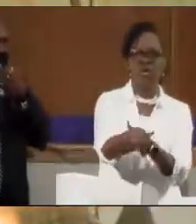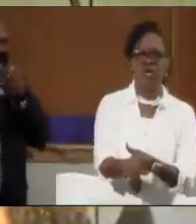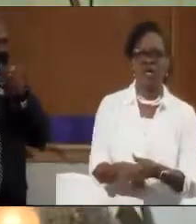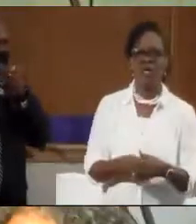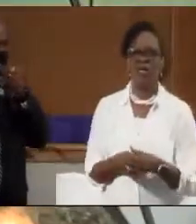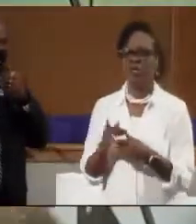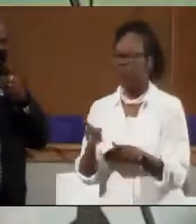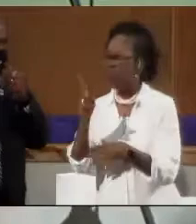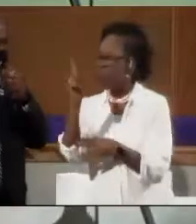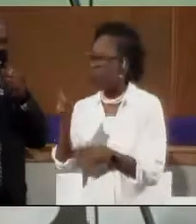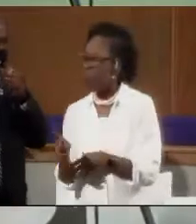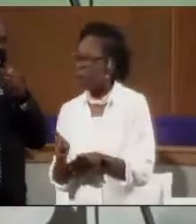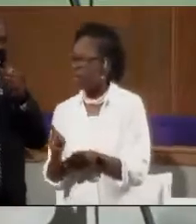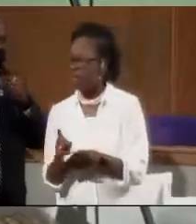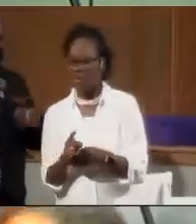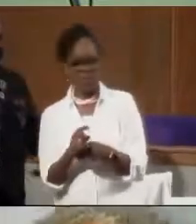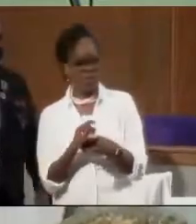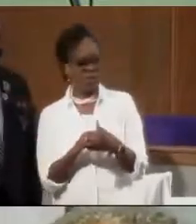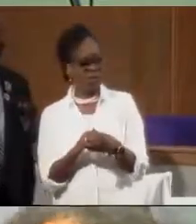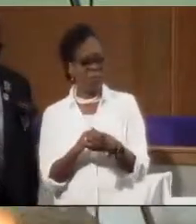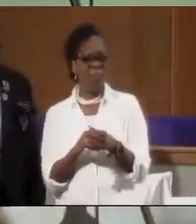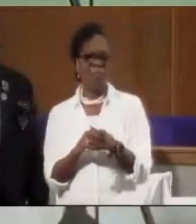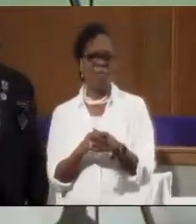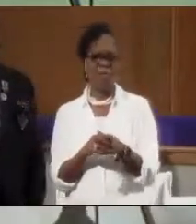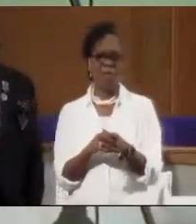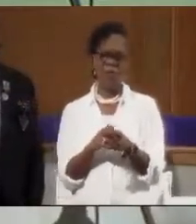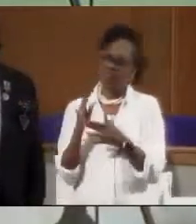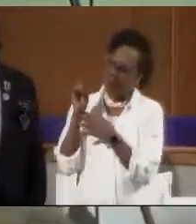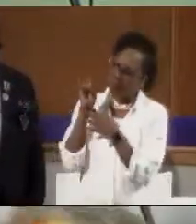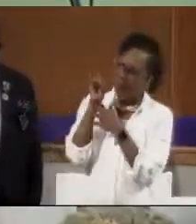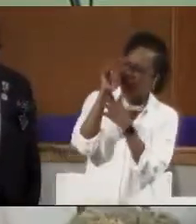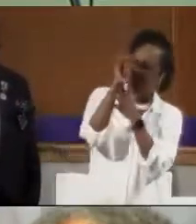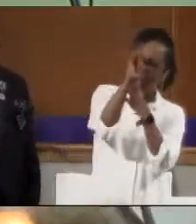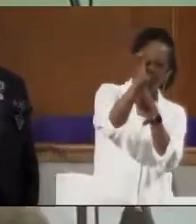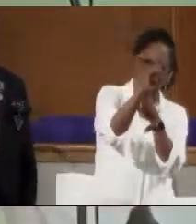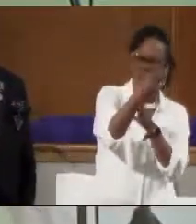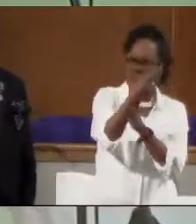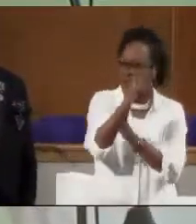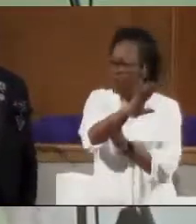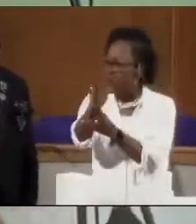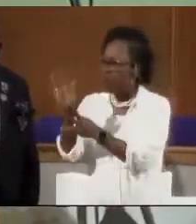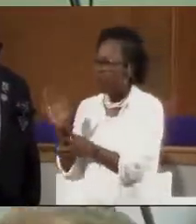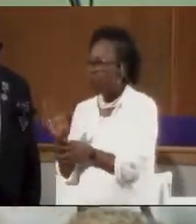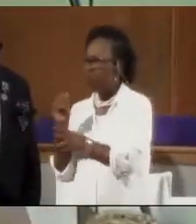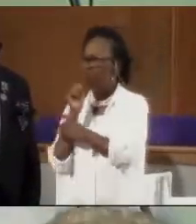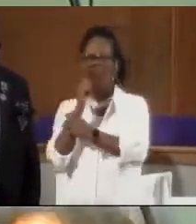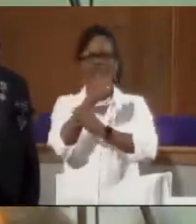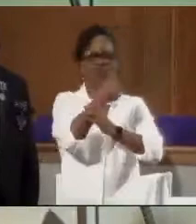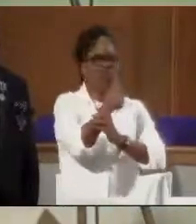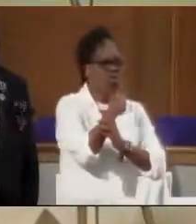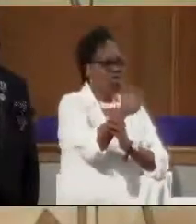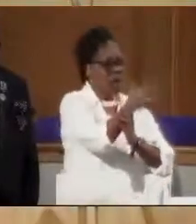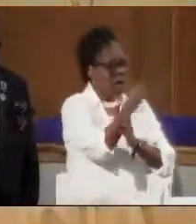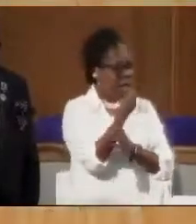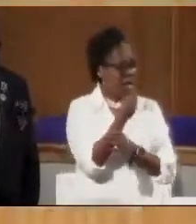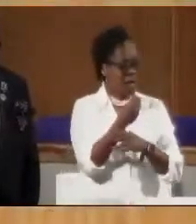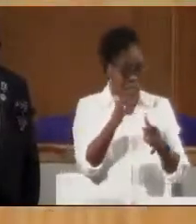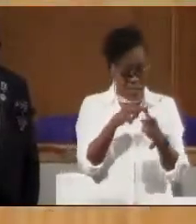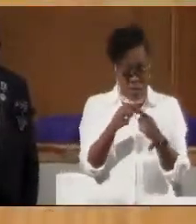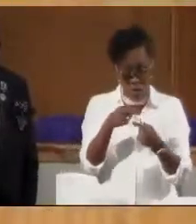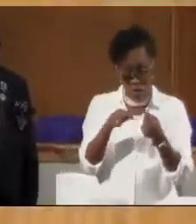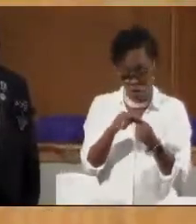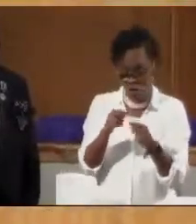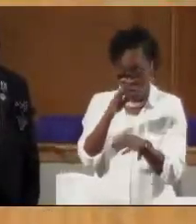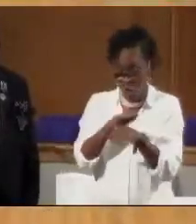You gotta mount up and fly over your struggles, and on your way